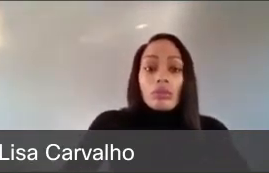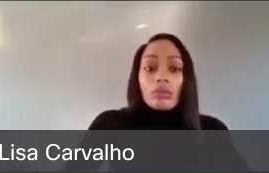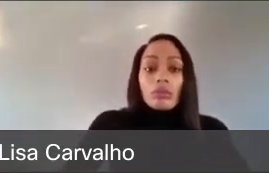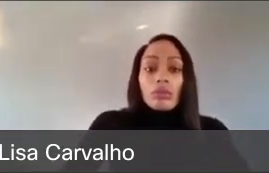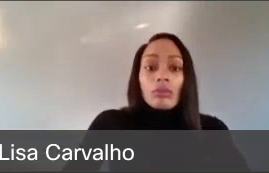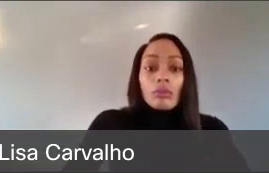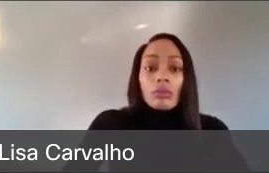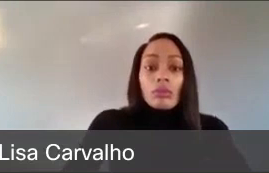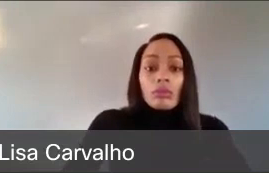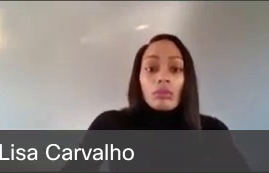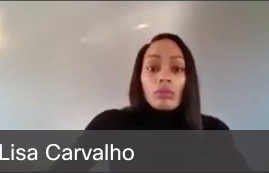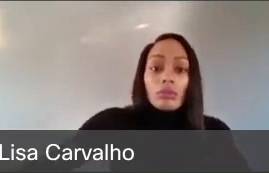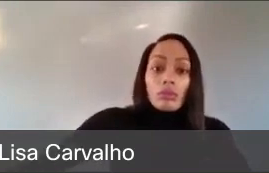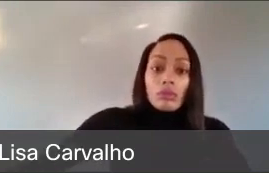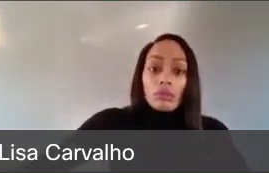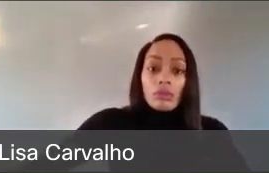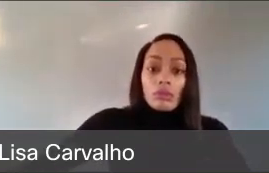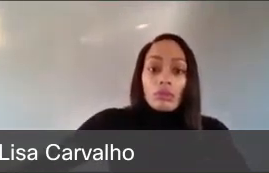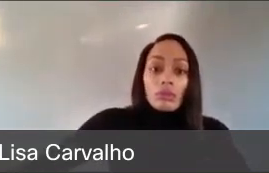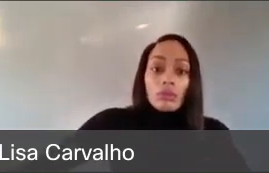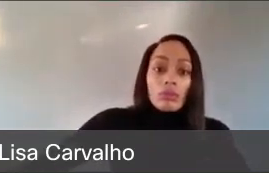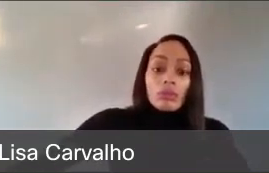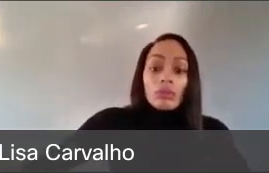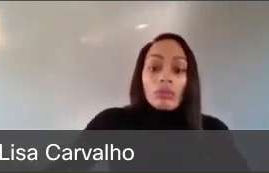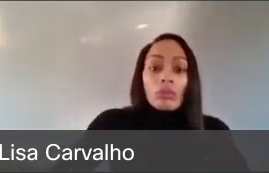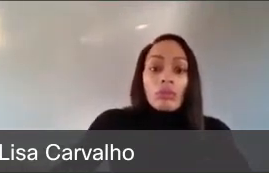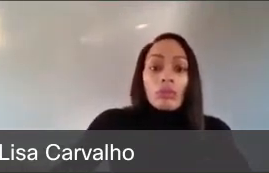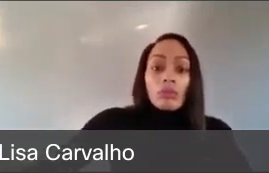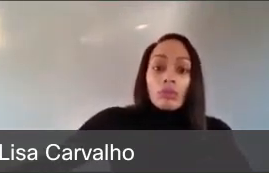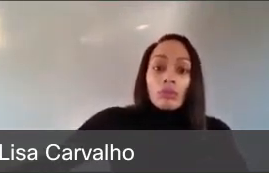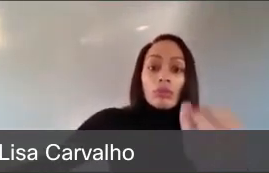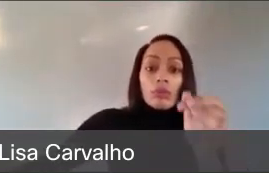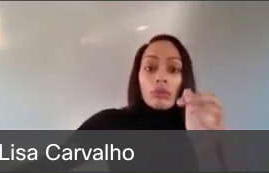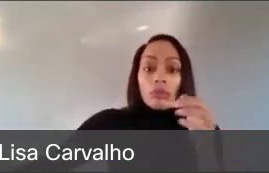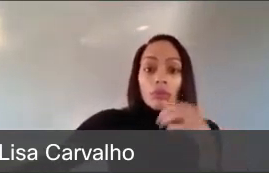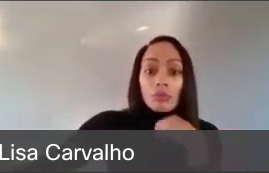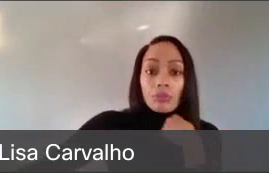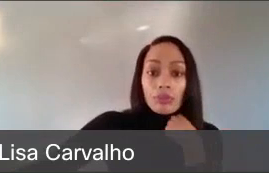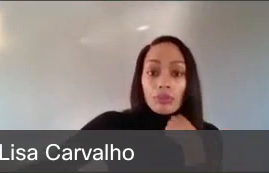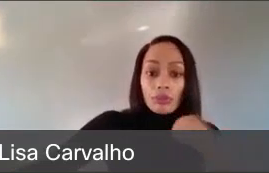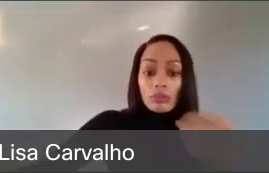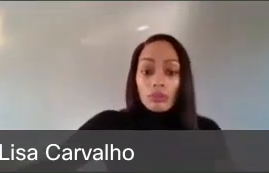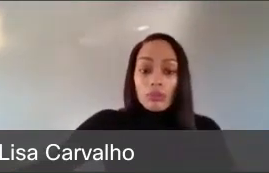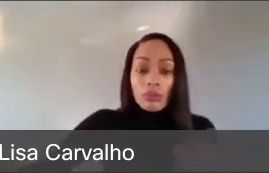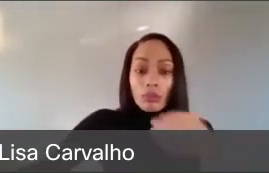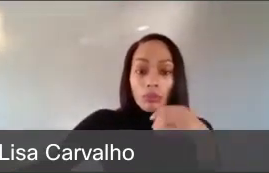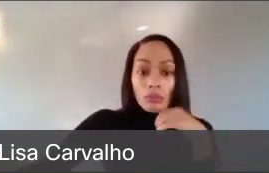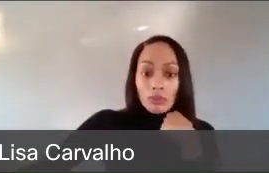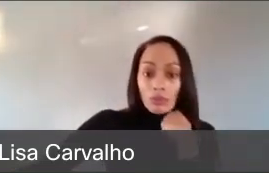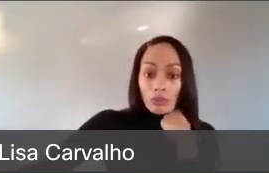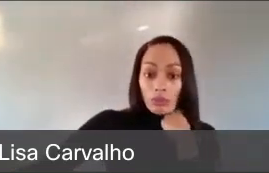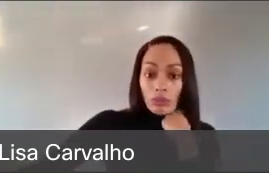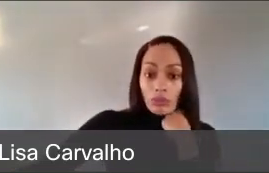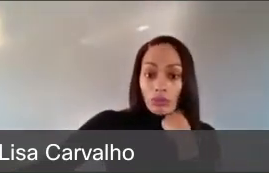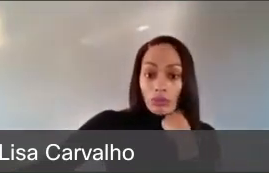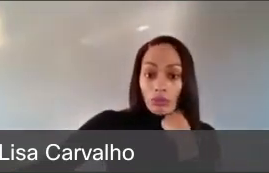question. Over 90% of people, about 90 or a little more than 90% of people who survive a suicide attempt do not go on to